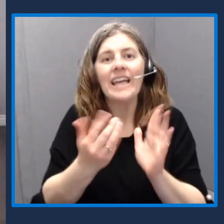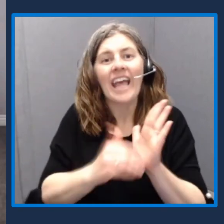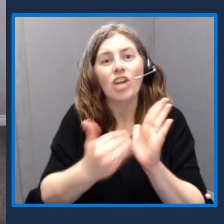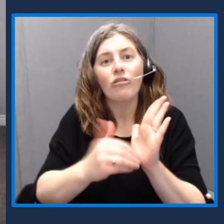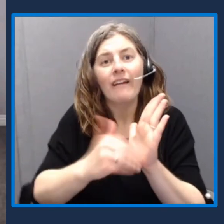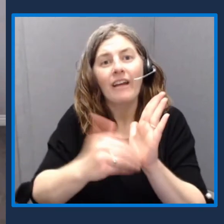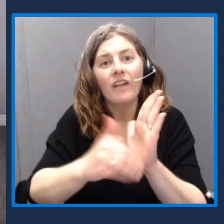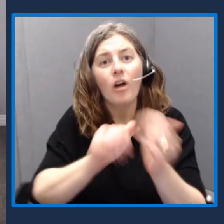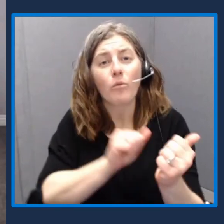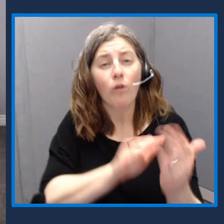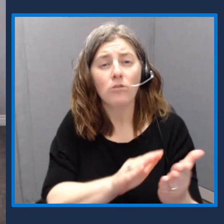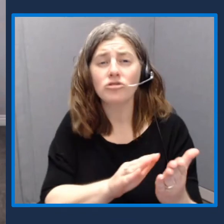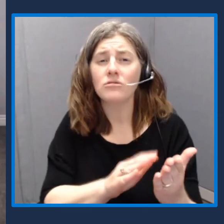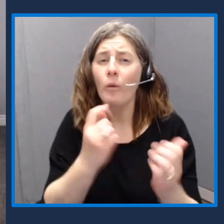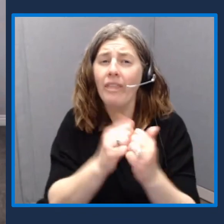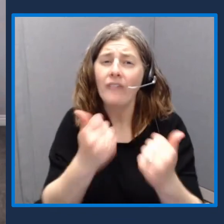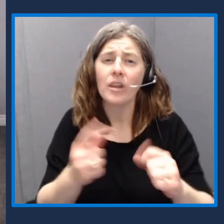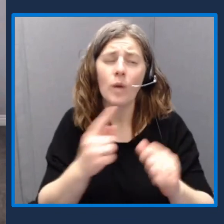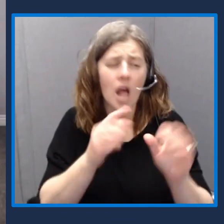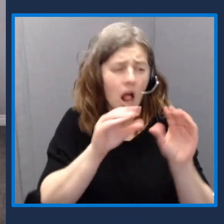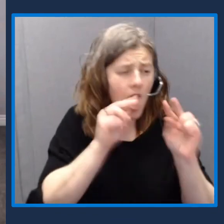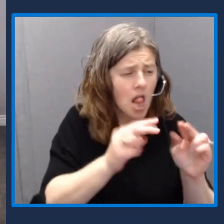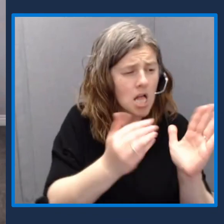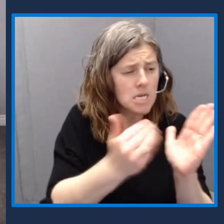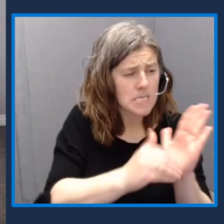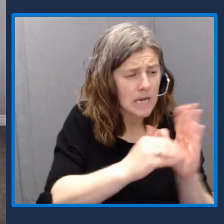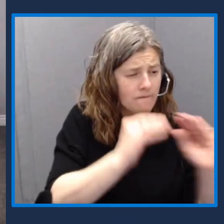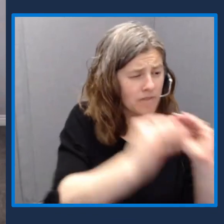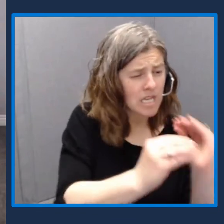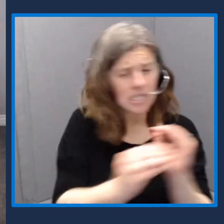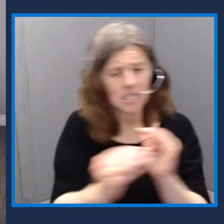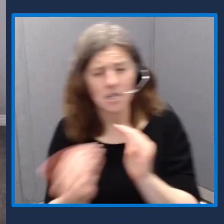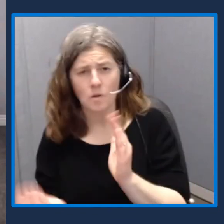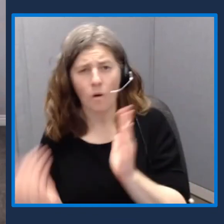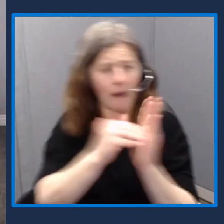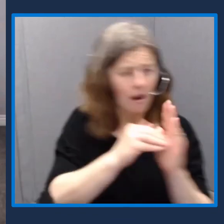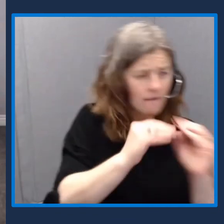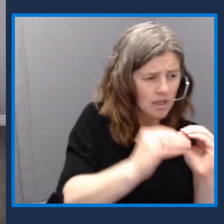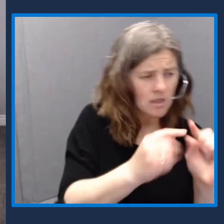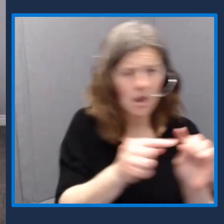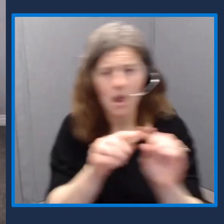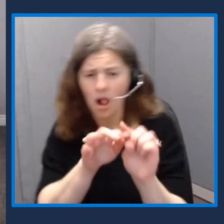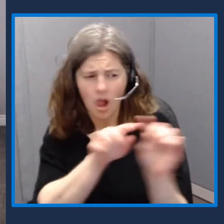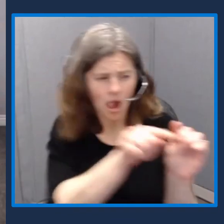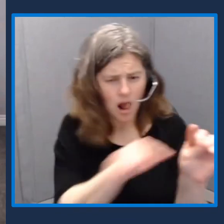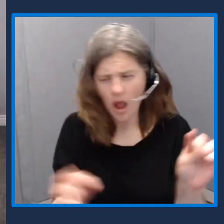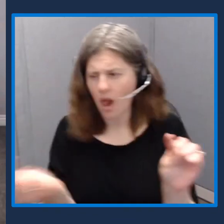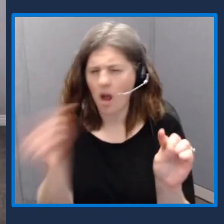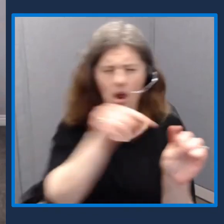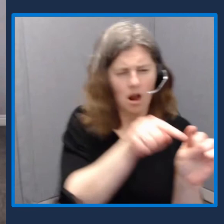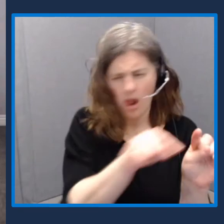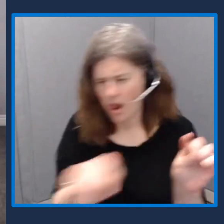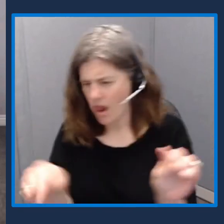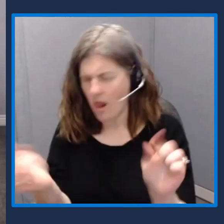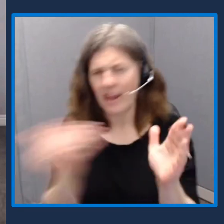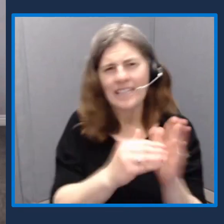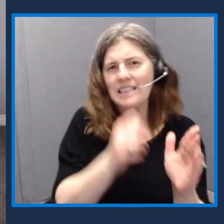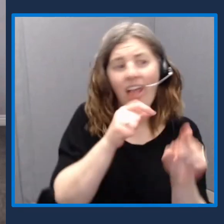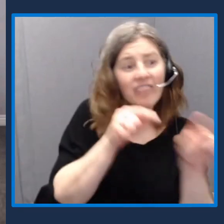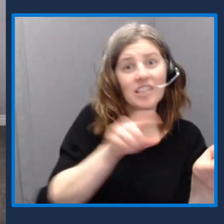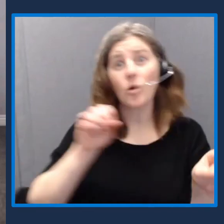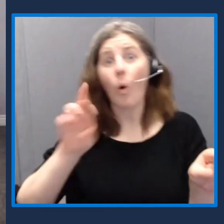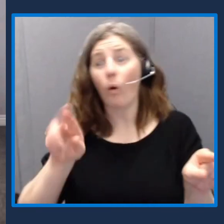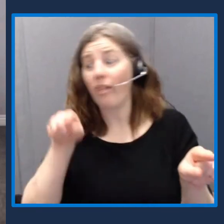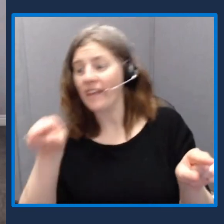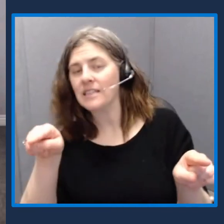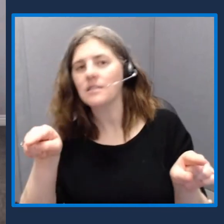just constantly making improvements. So let's just treat accessibility like that. It's not an other thing. It's a quality measure on some level. We keep improving